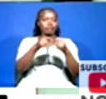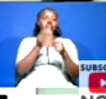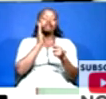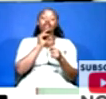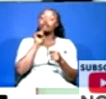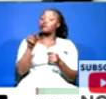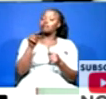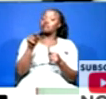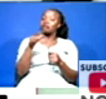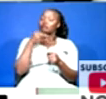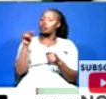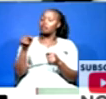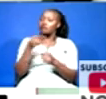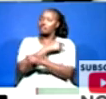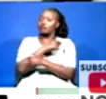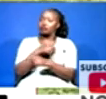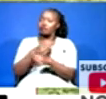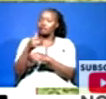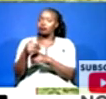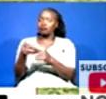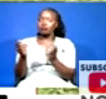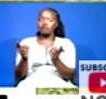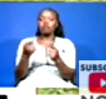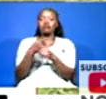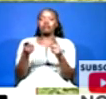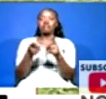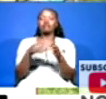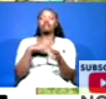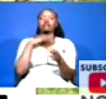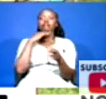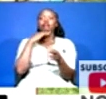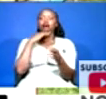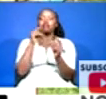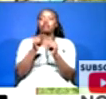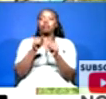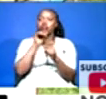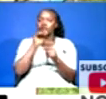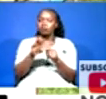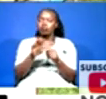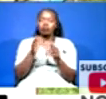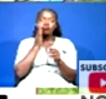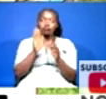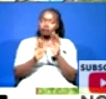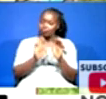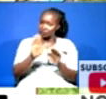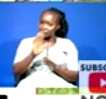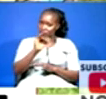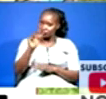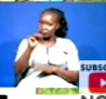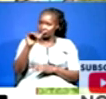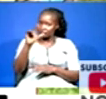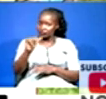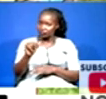Rashid was taken to hospital after the incident, but succumbed to his injuries. According to their mother, Jamila Rashid, the two young